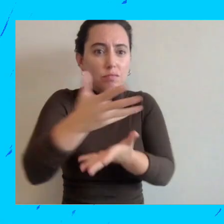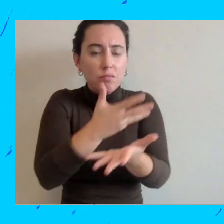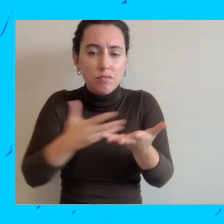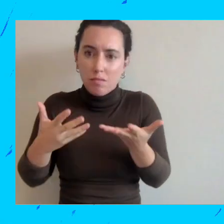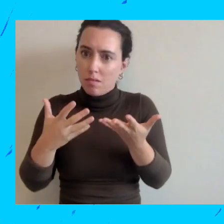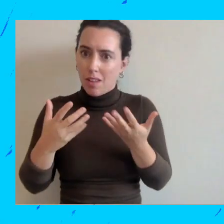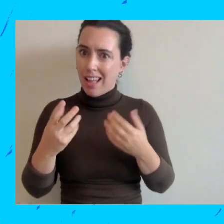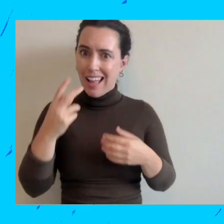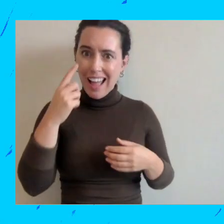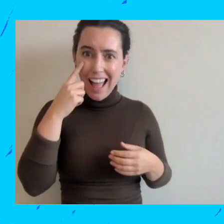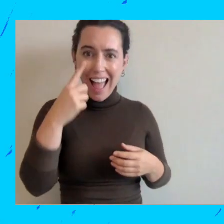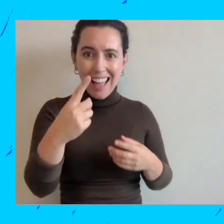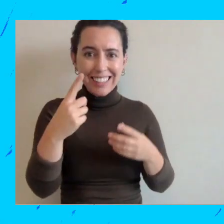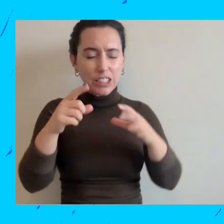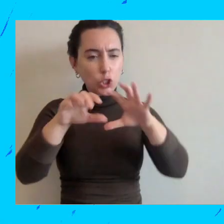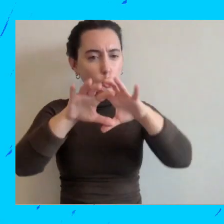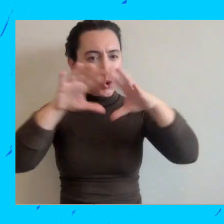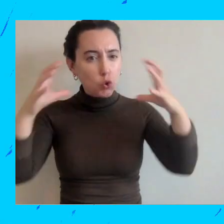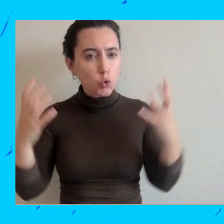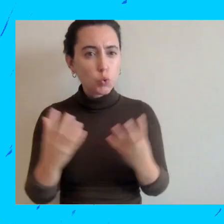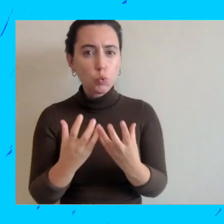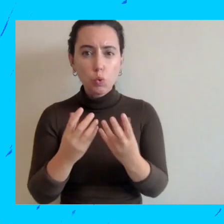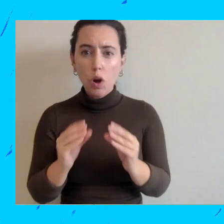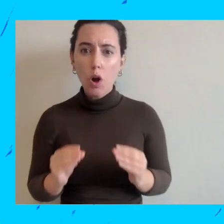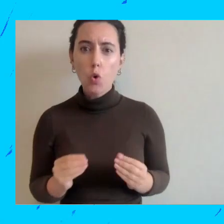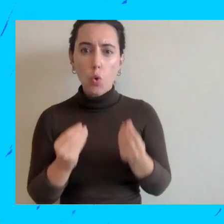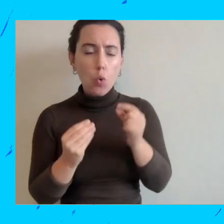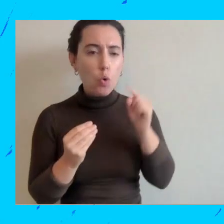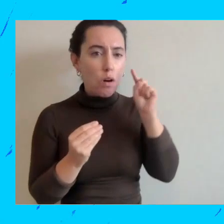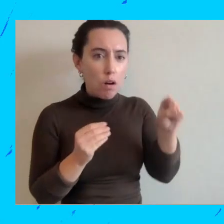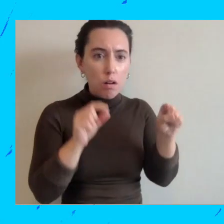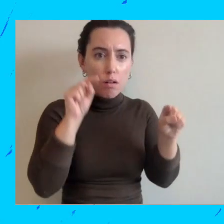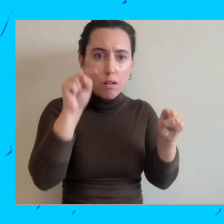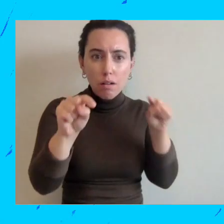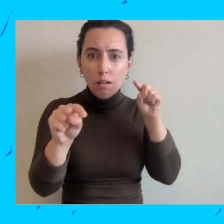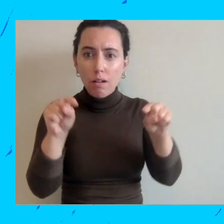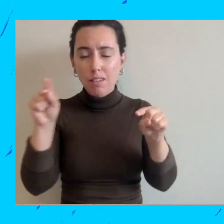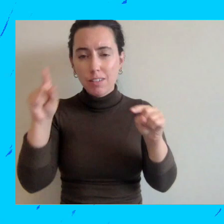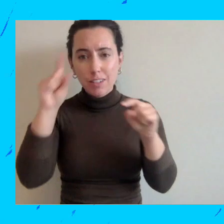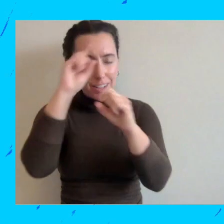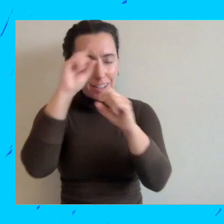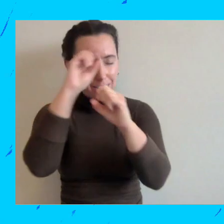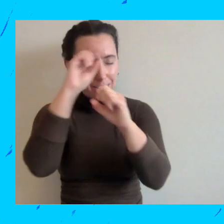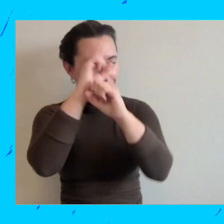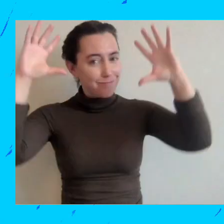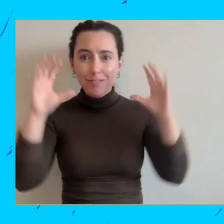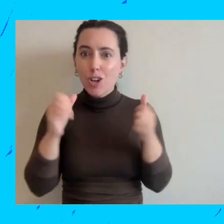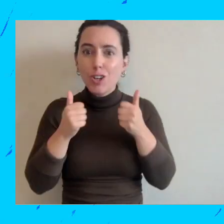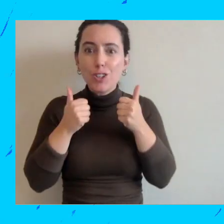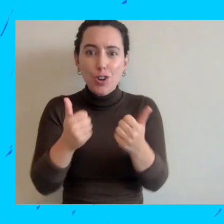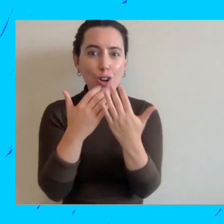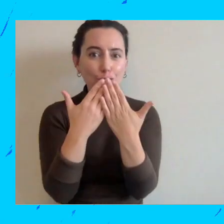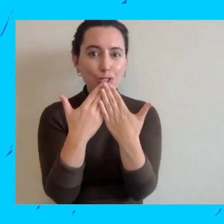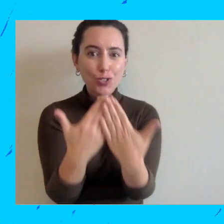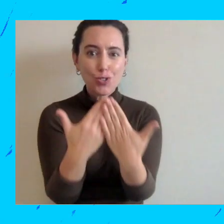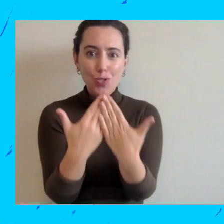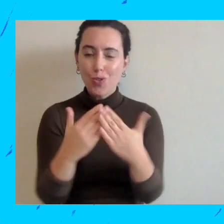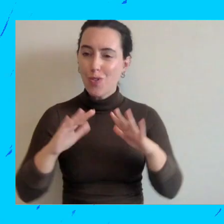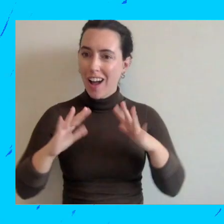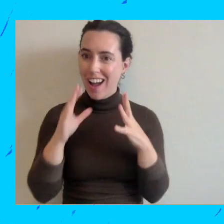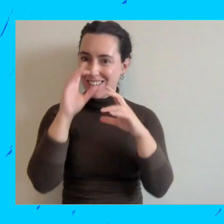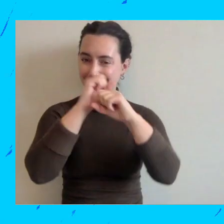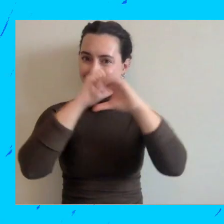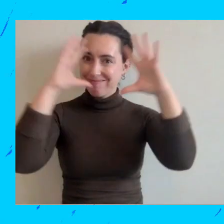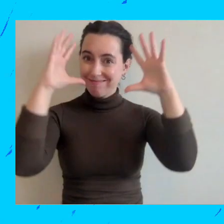the world telling us what their ideal school looks like. And now we've got two coming up. Of course,